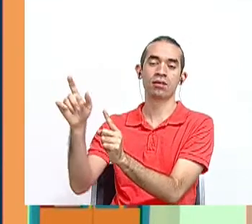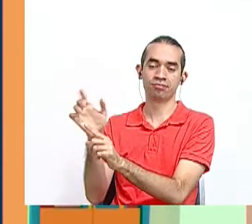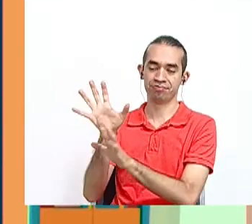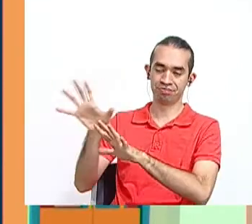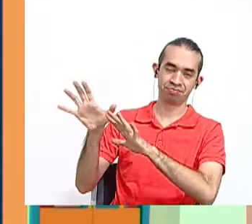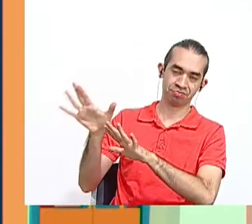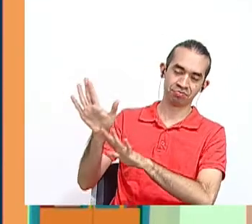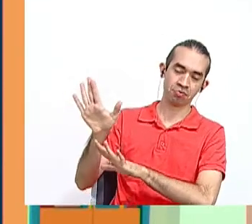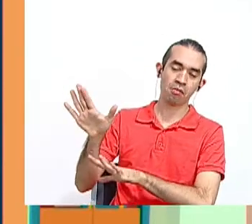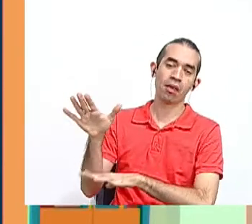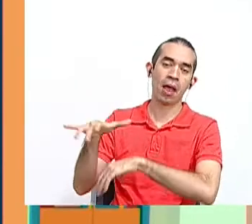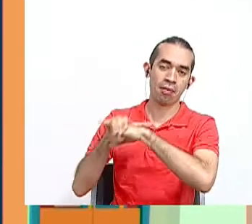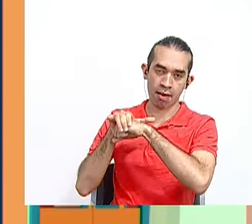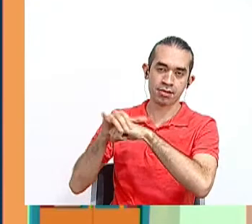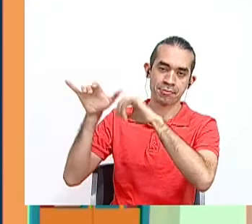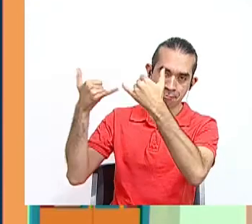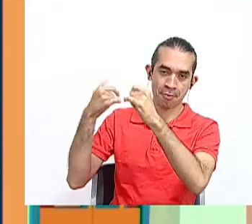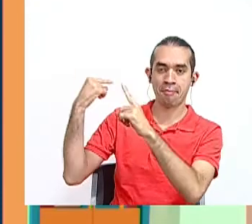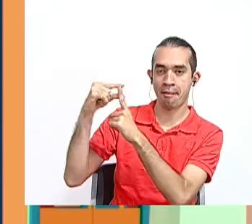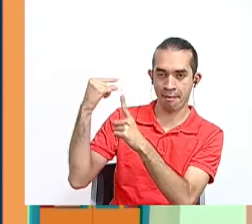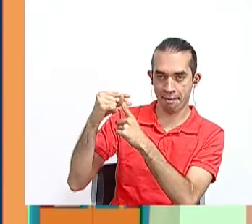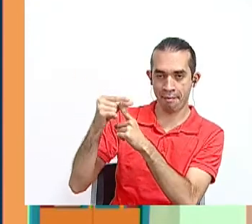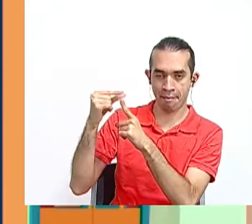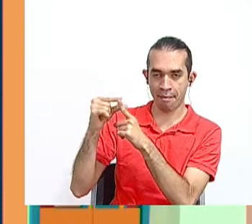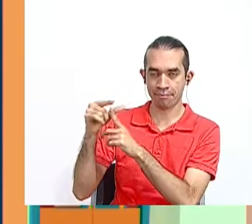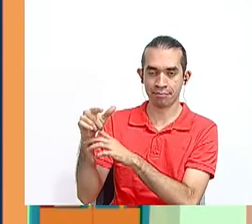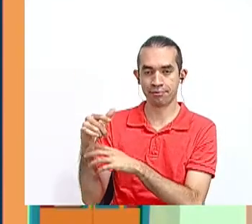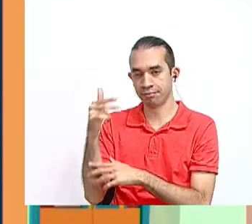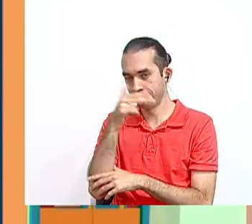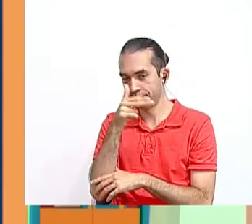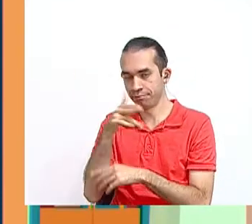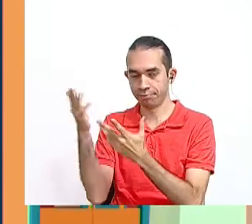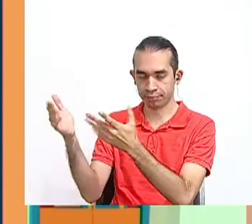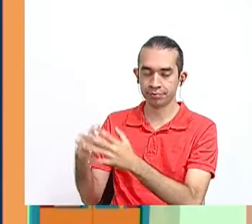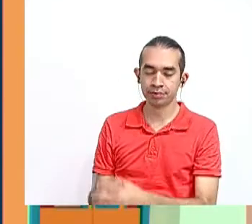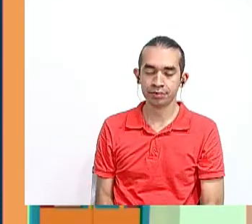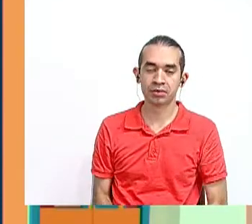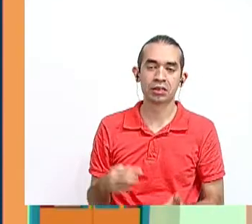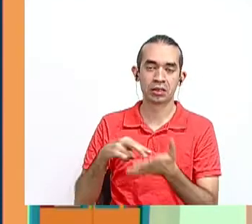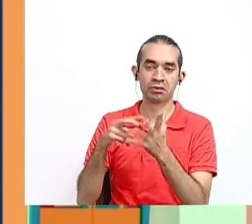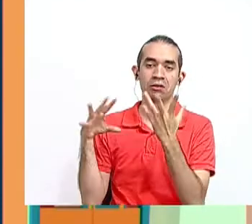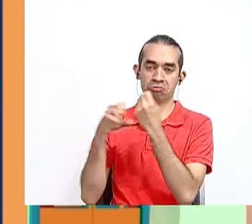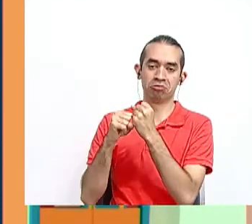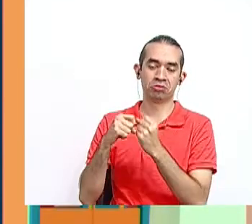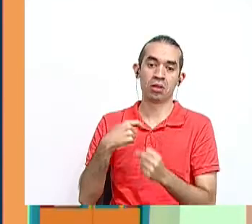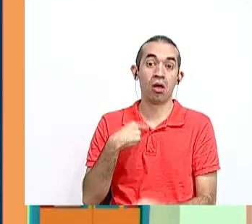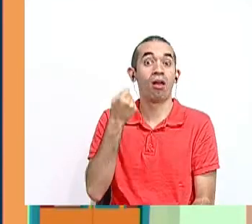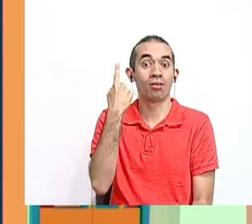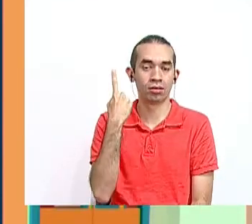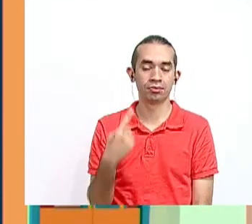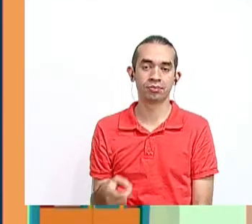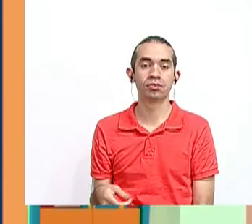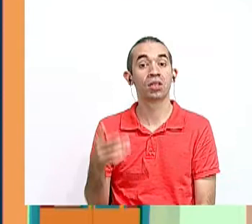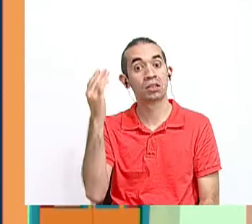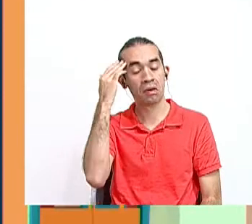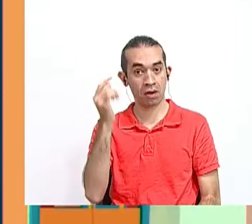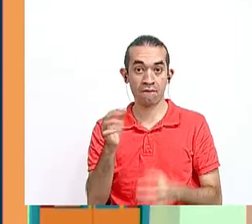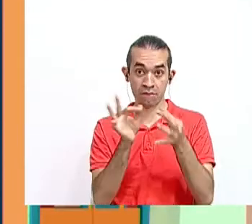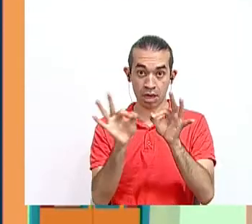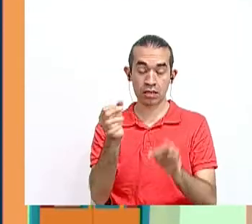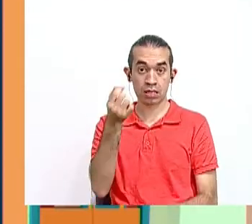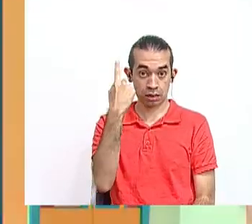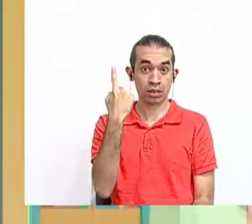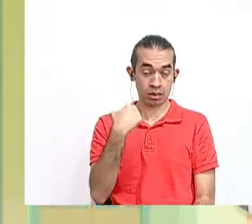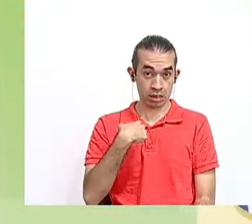a joke. It's a question. It's a riddle, right? I understand. Actually, that is one of the most common expressions in the English language.